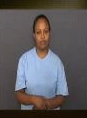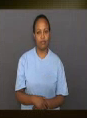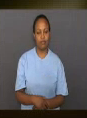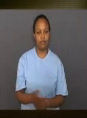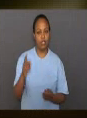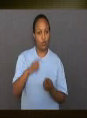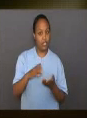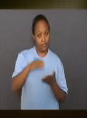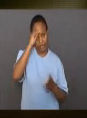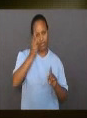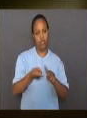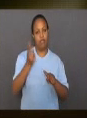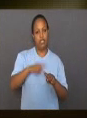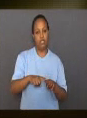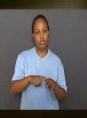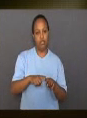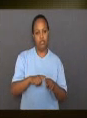Let's get back to our lesson.